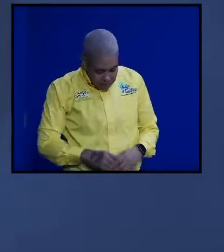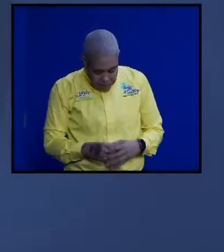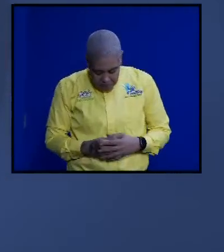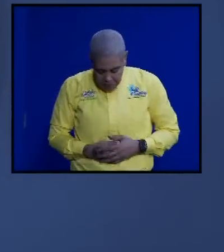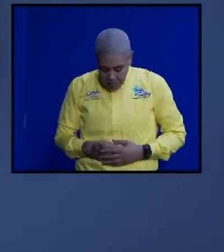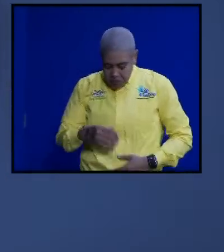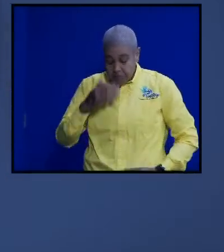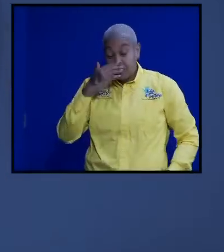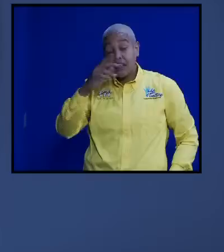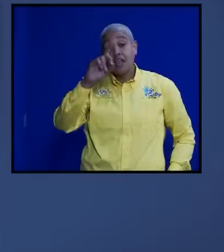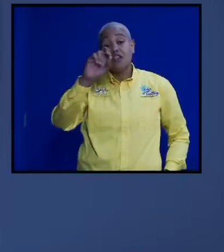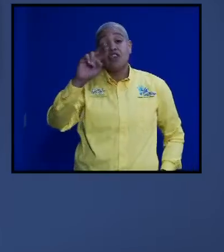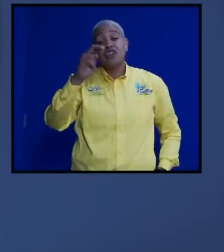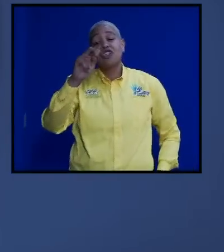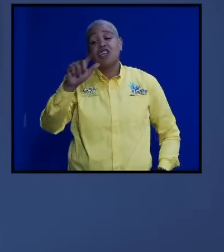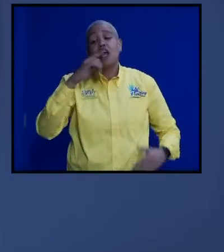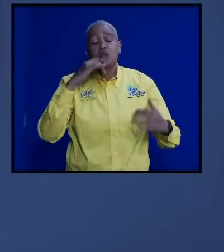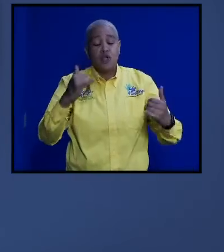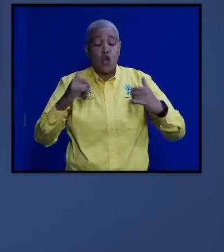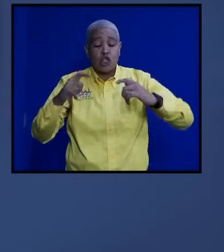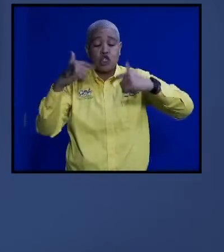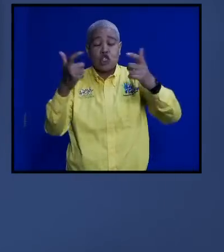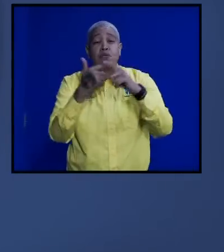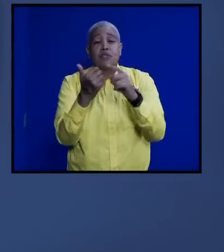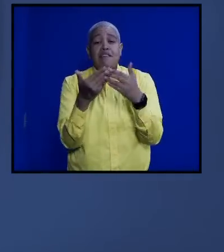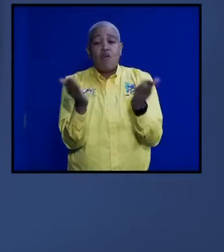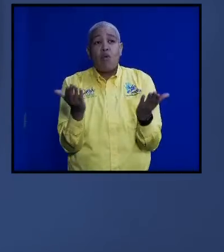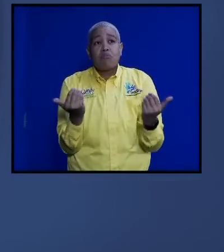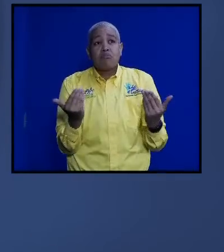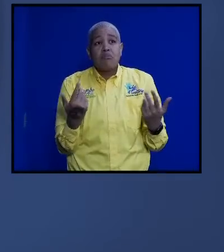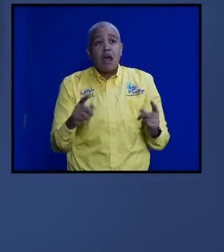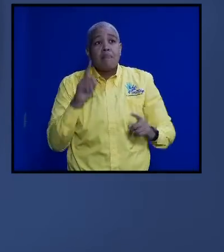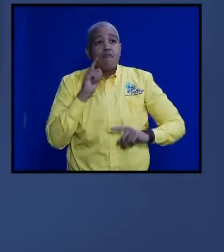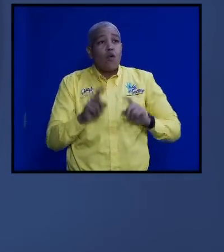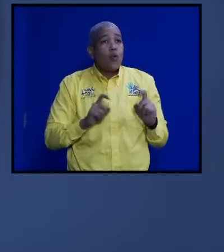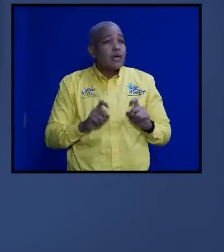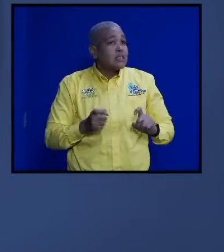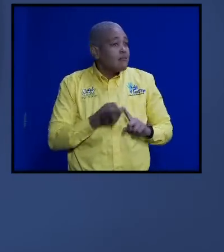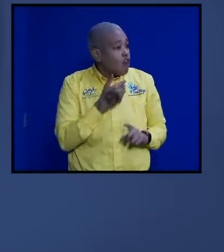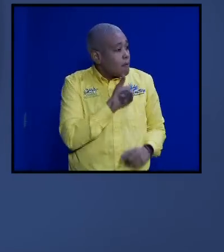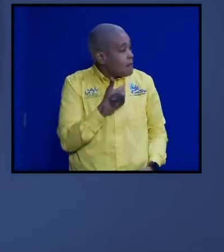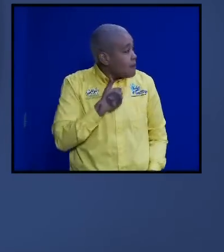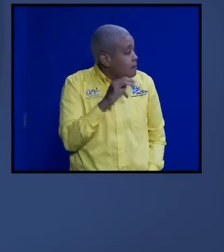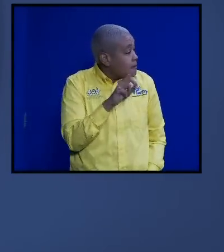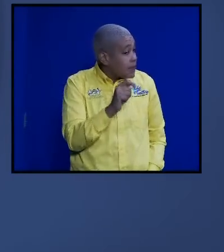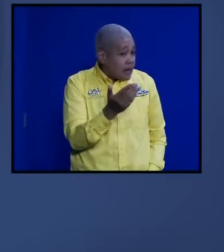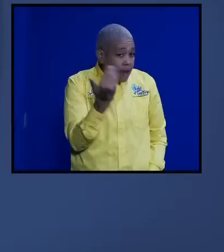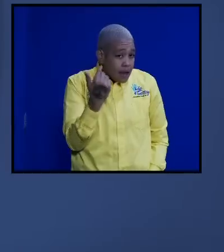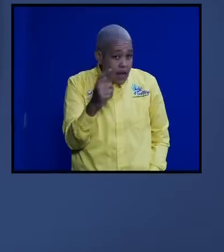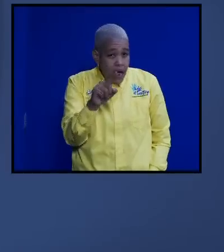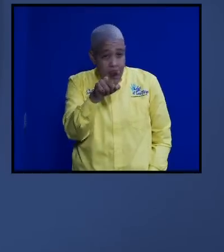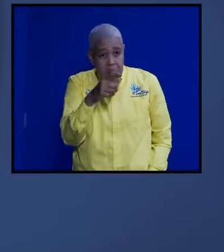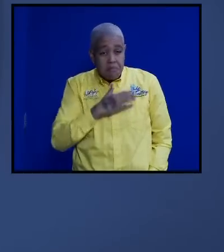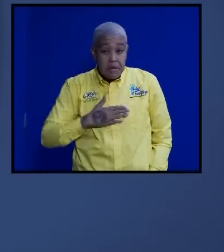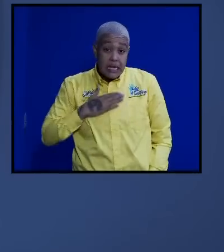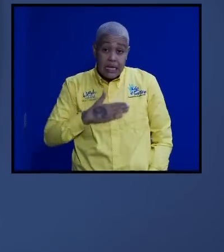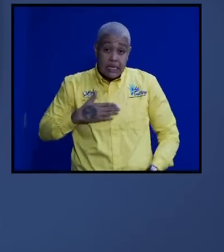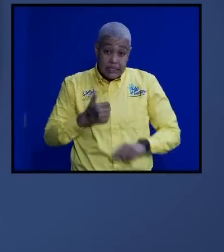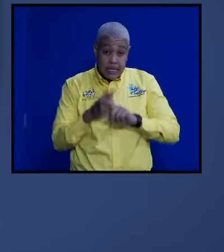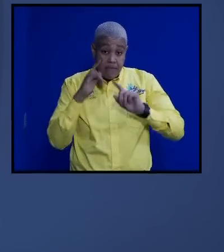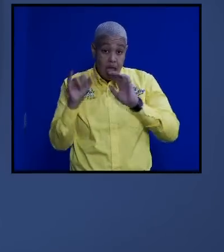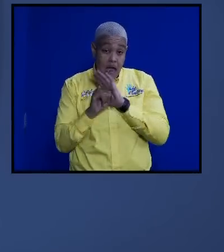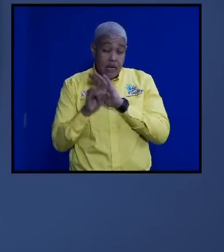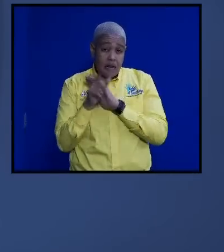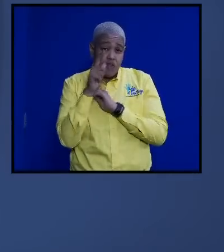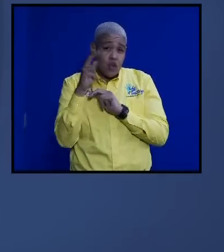Thank you, Dr. Chang. We will now open the floor for questions from members of the media. Please identify